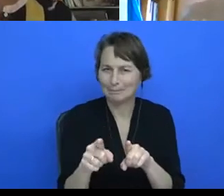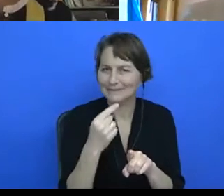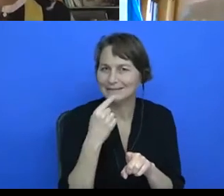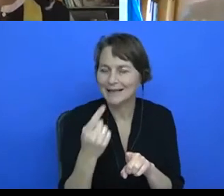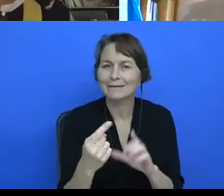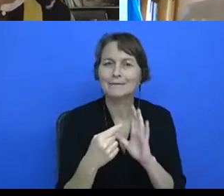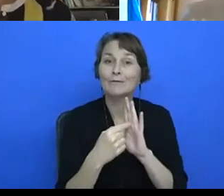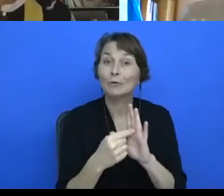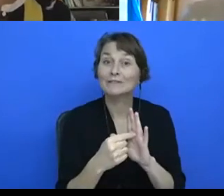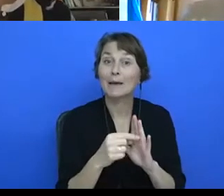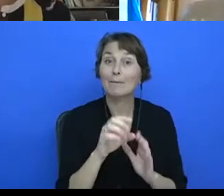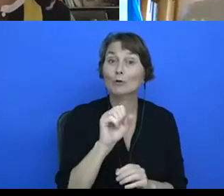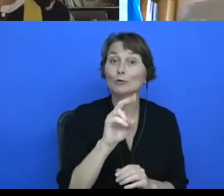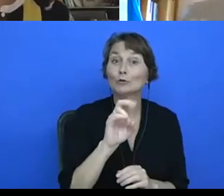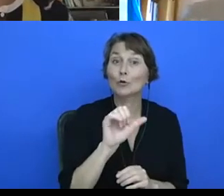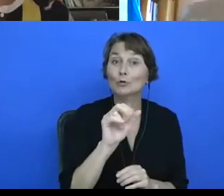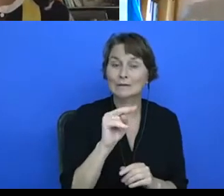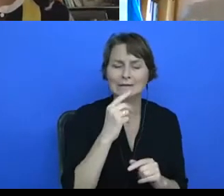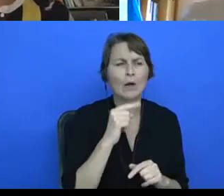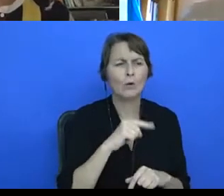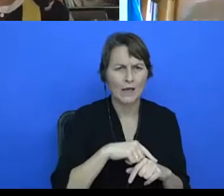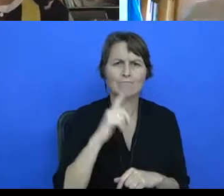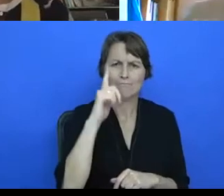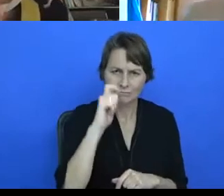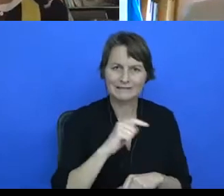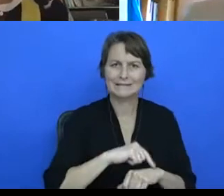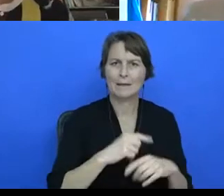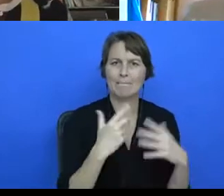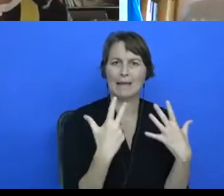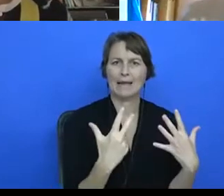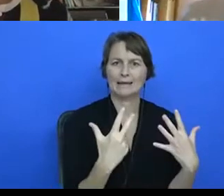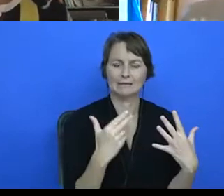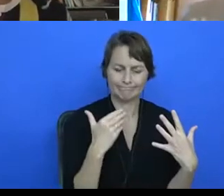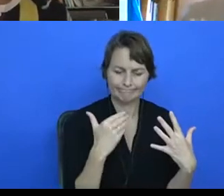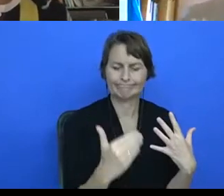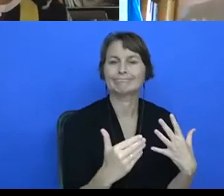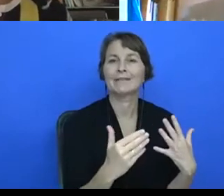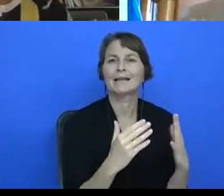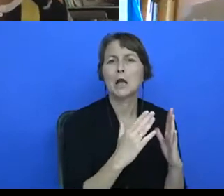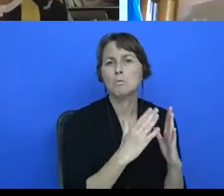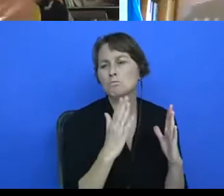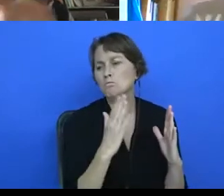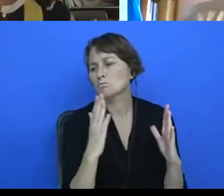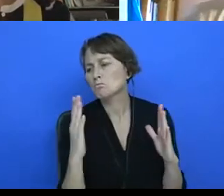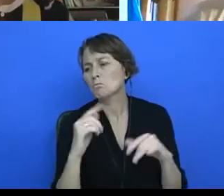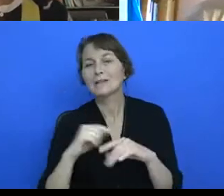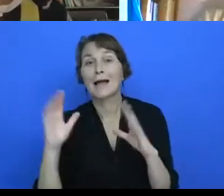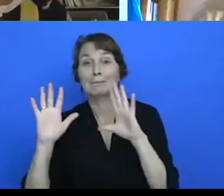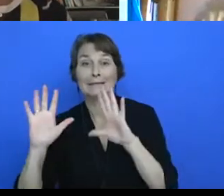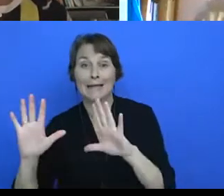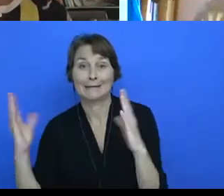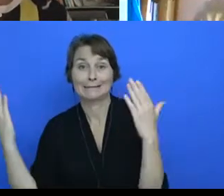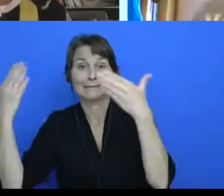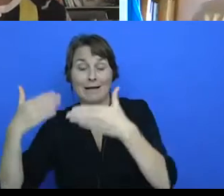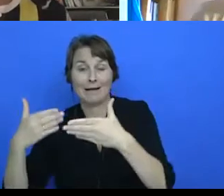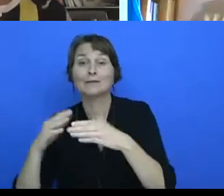go through until 10 or something. But it worked, and yeah, people liked it. So we could have a digital